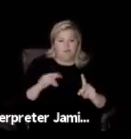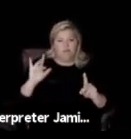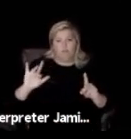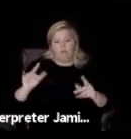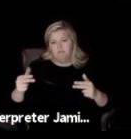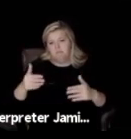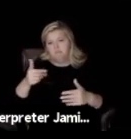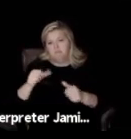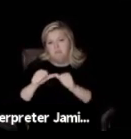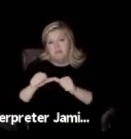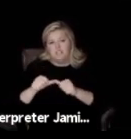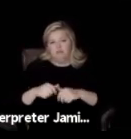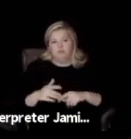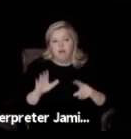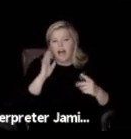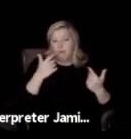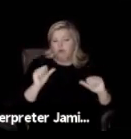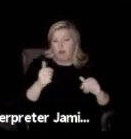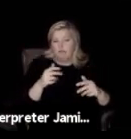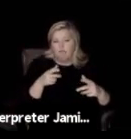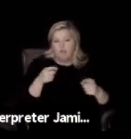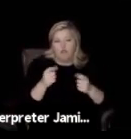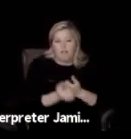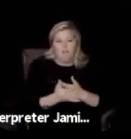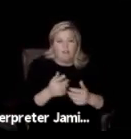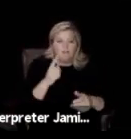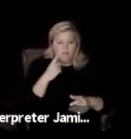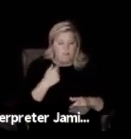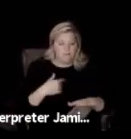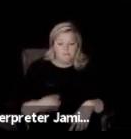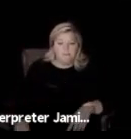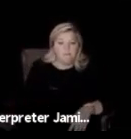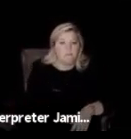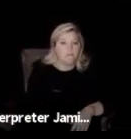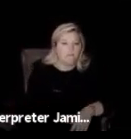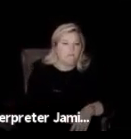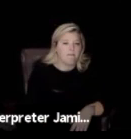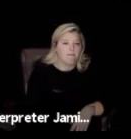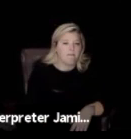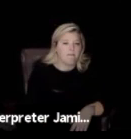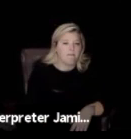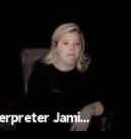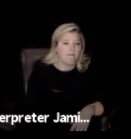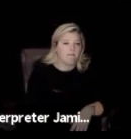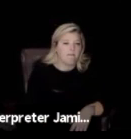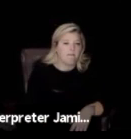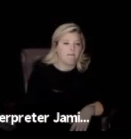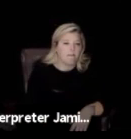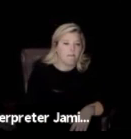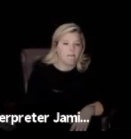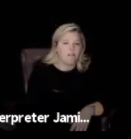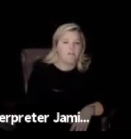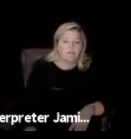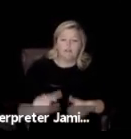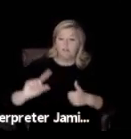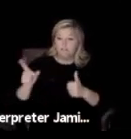all right, I'll control it from here if I have to. Perfect. All right. So the first thing I want to do is talk about some misconceptions that